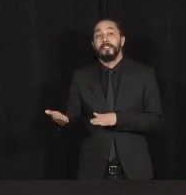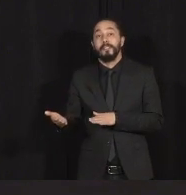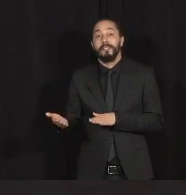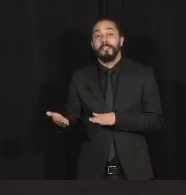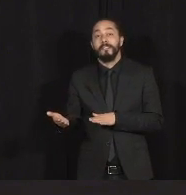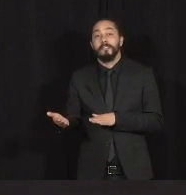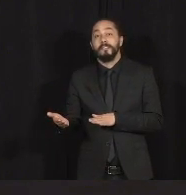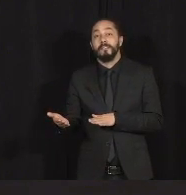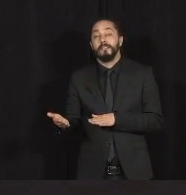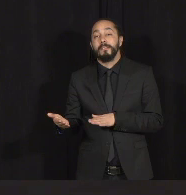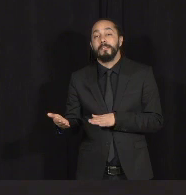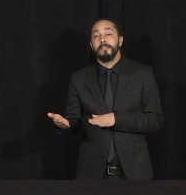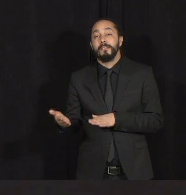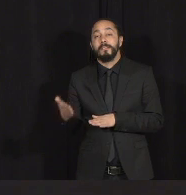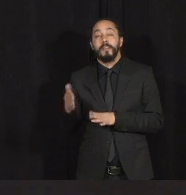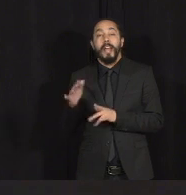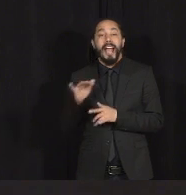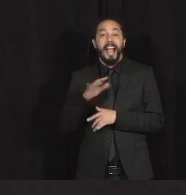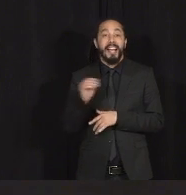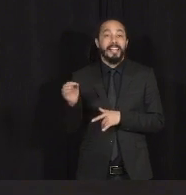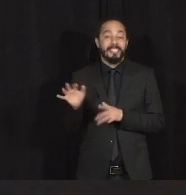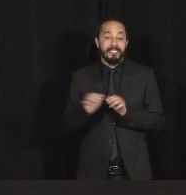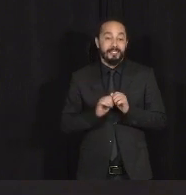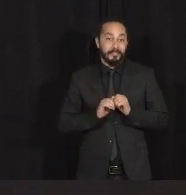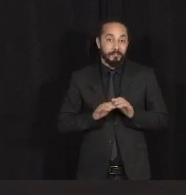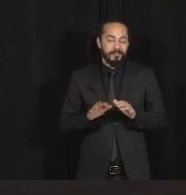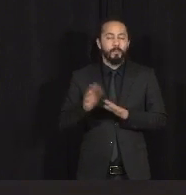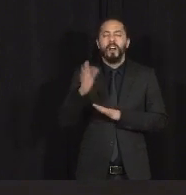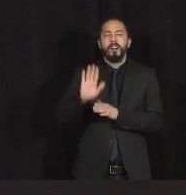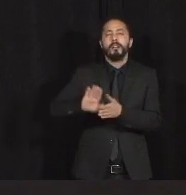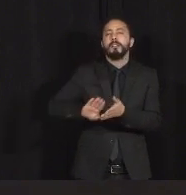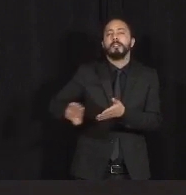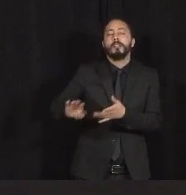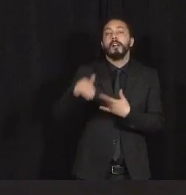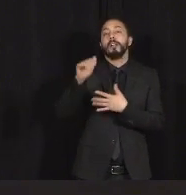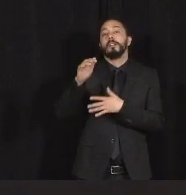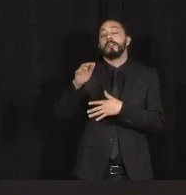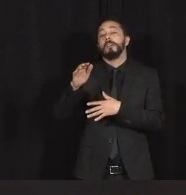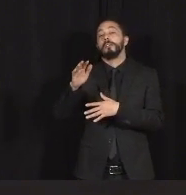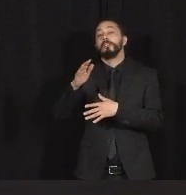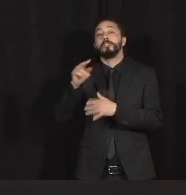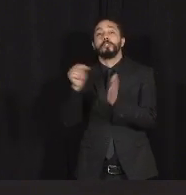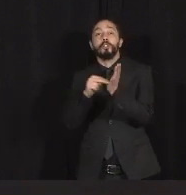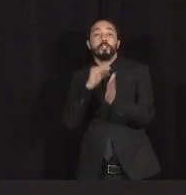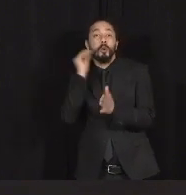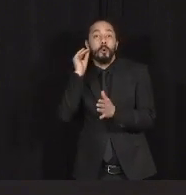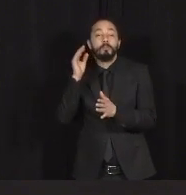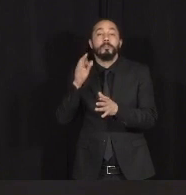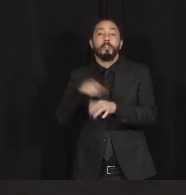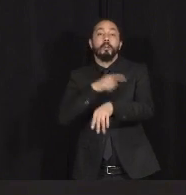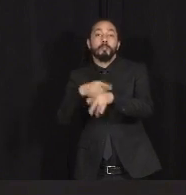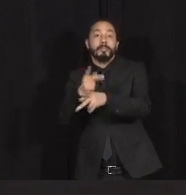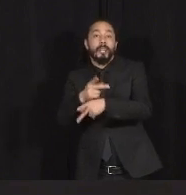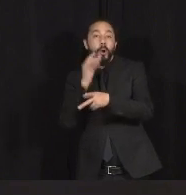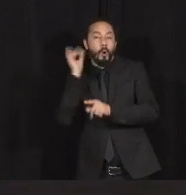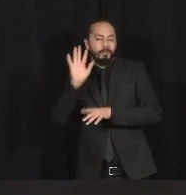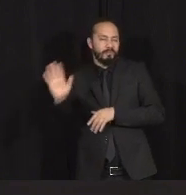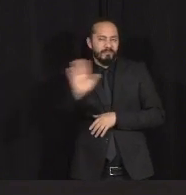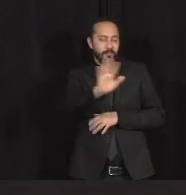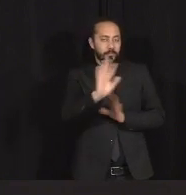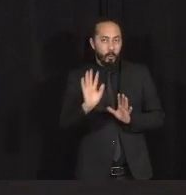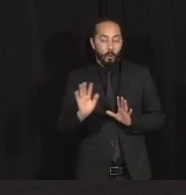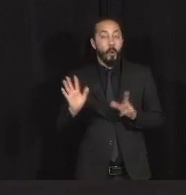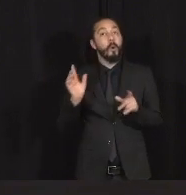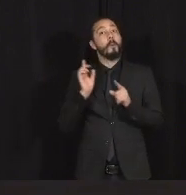outbreaks in nursing homes outside the GTA, they are focused on Toronto and